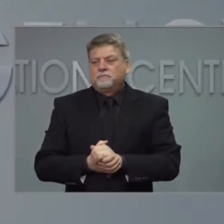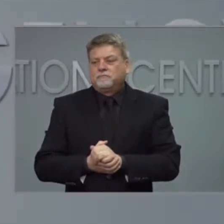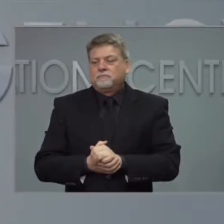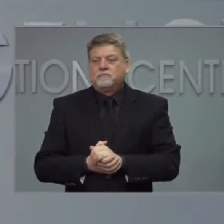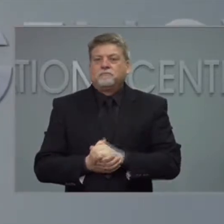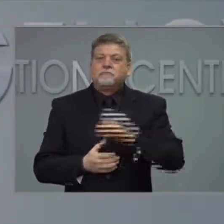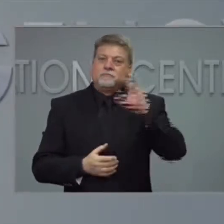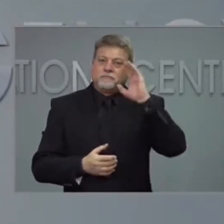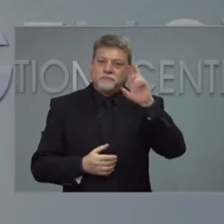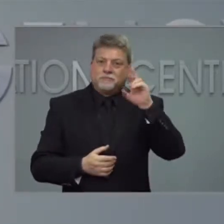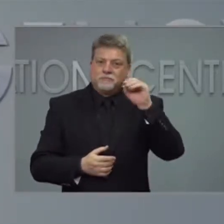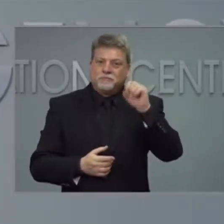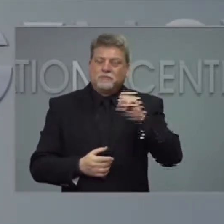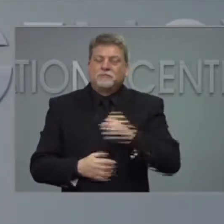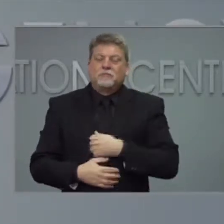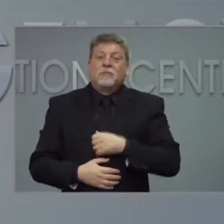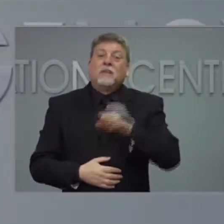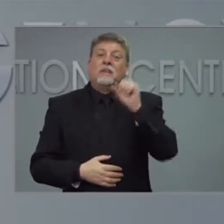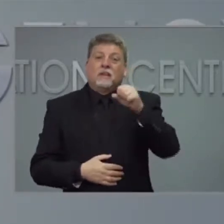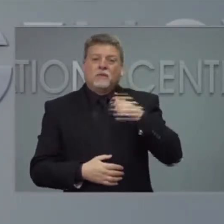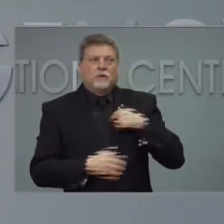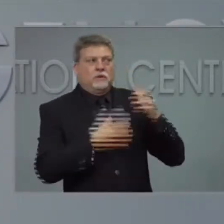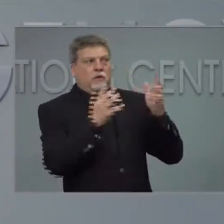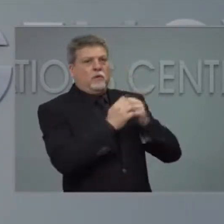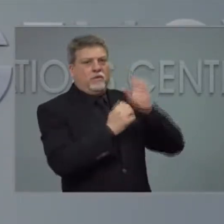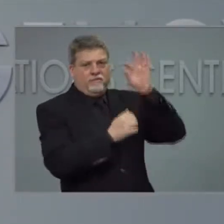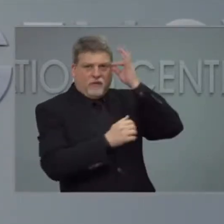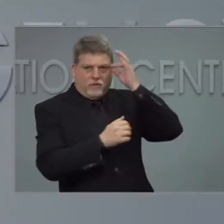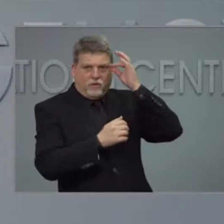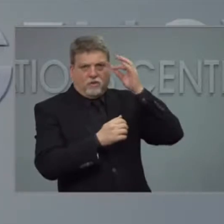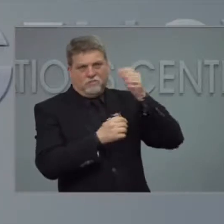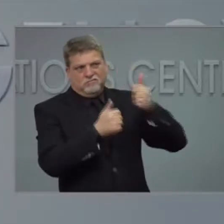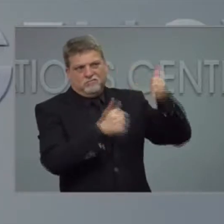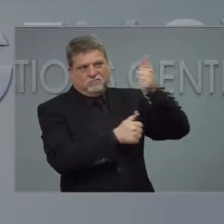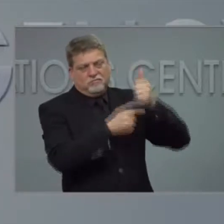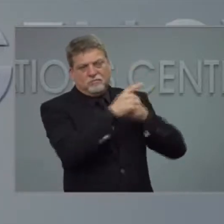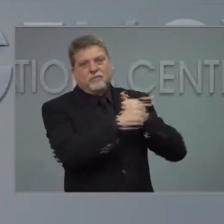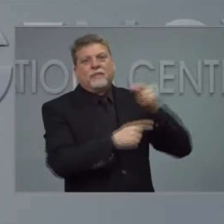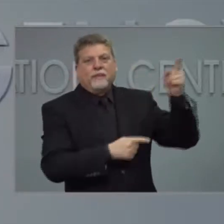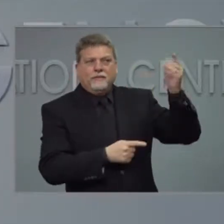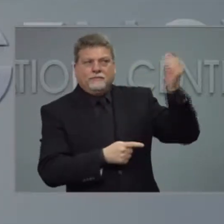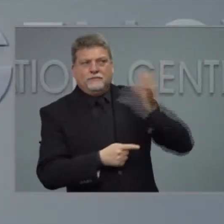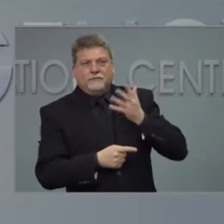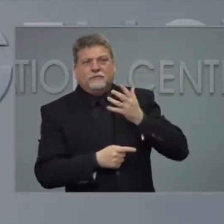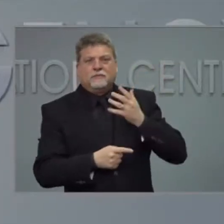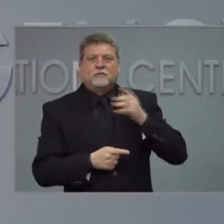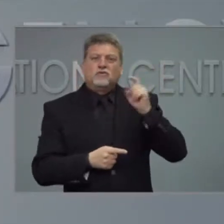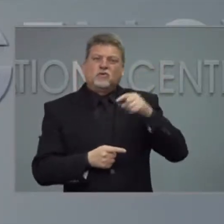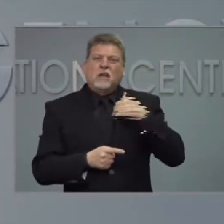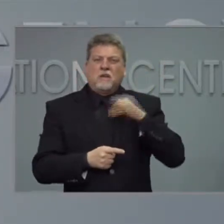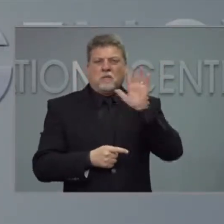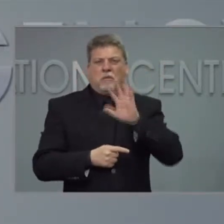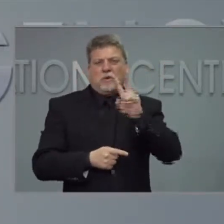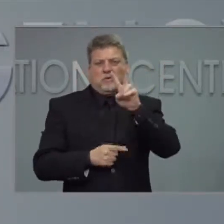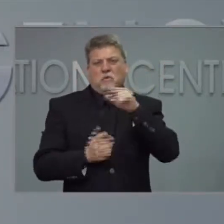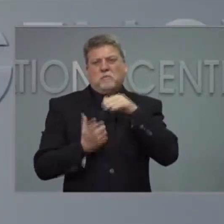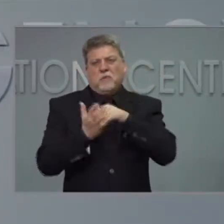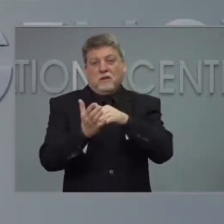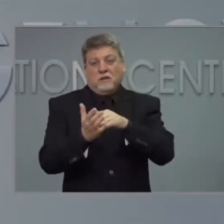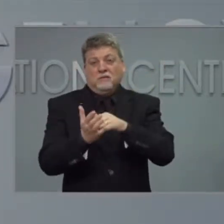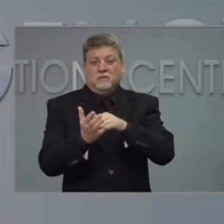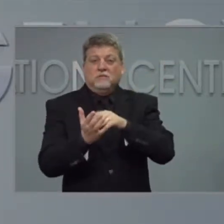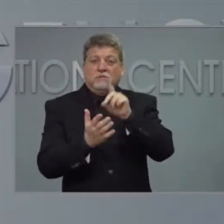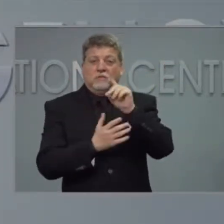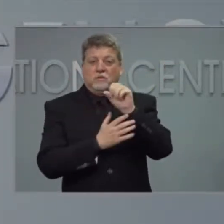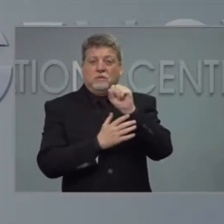Hi, Rose. Yes, we've been talking with our federal partners, and they've indicated that there is going to be about 2 million doses that they're going to give